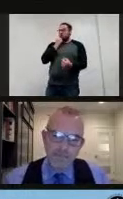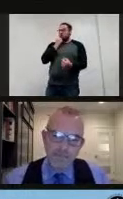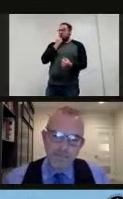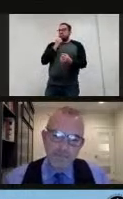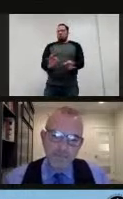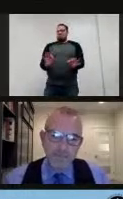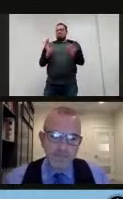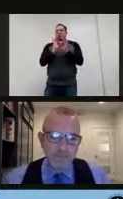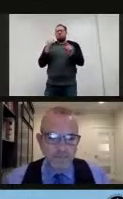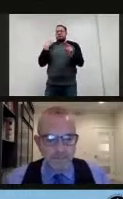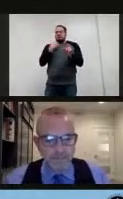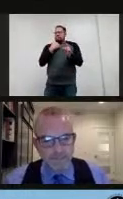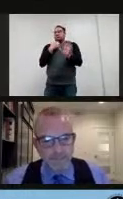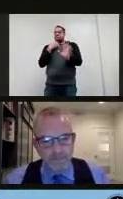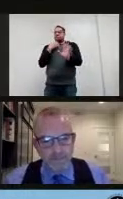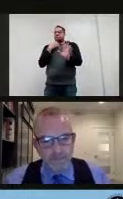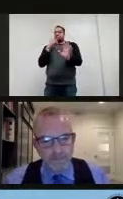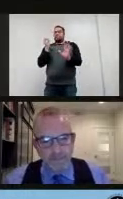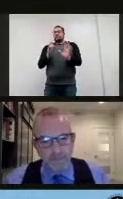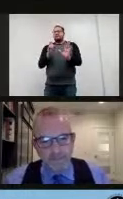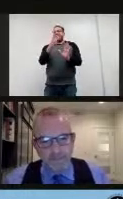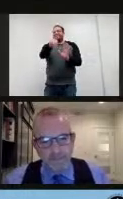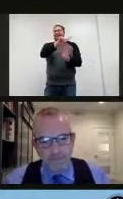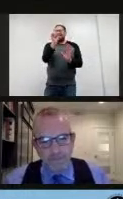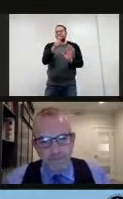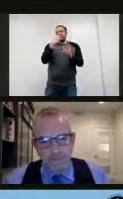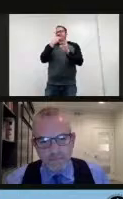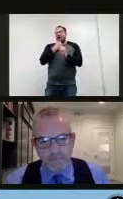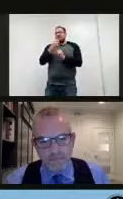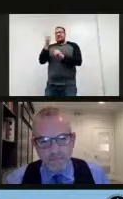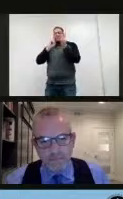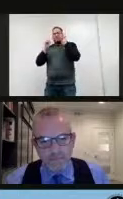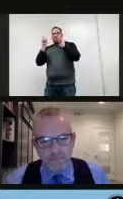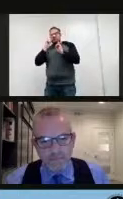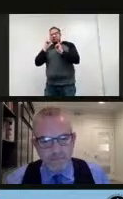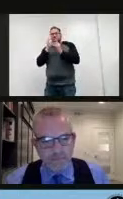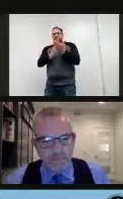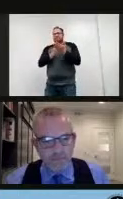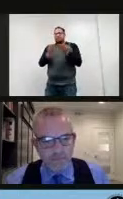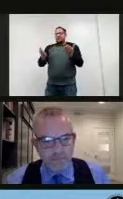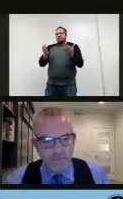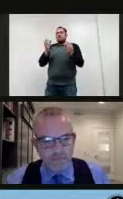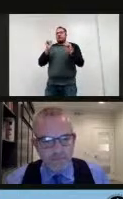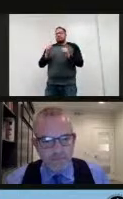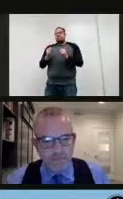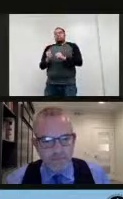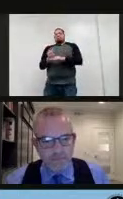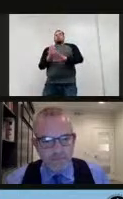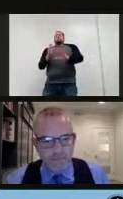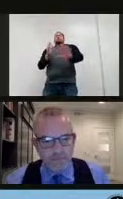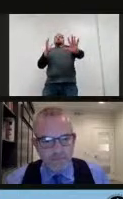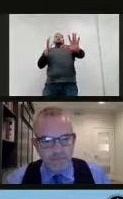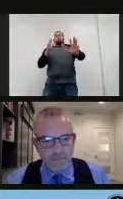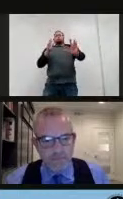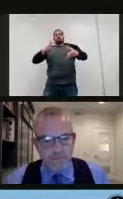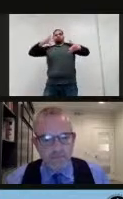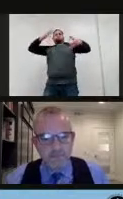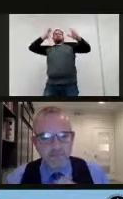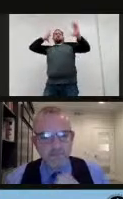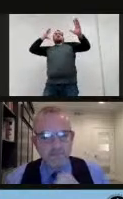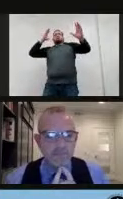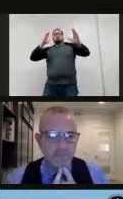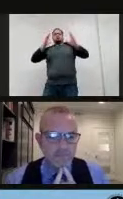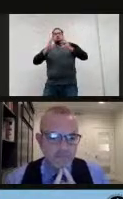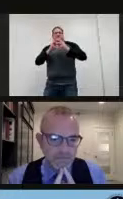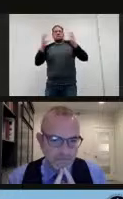to. And yes, some things could be taken to extreme. That's not what's meant here. But parents do not